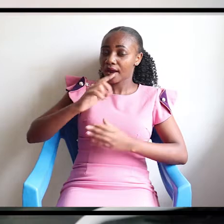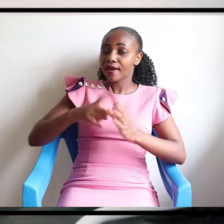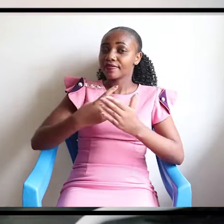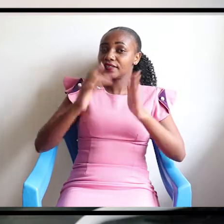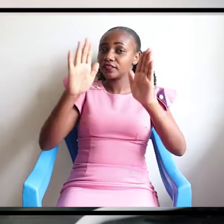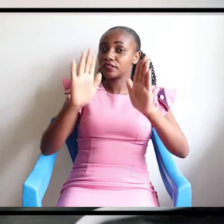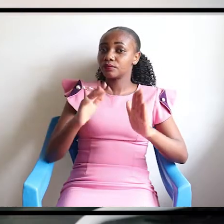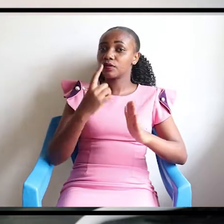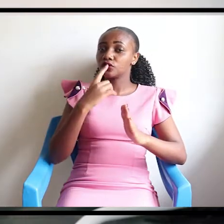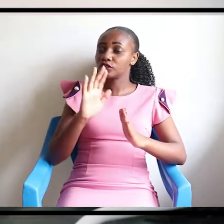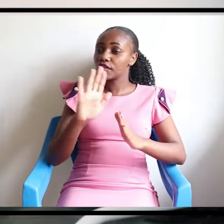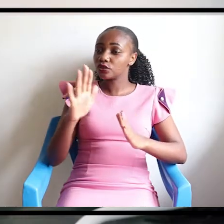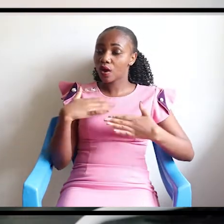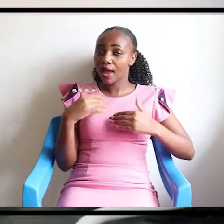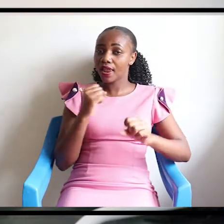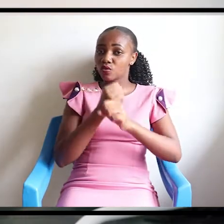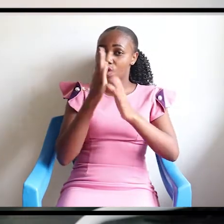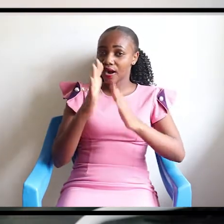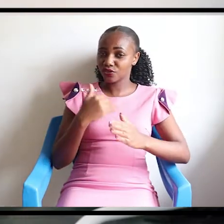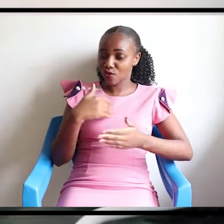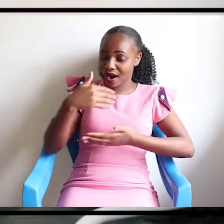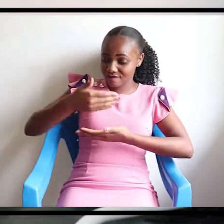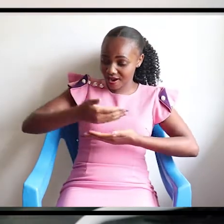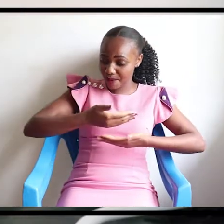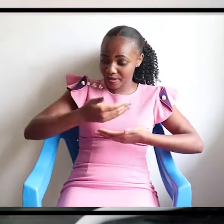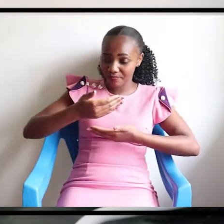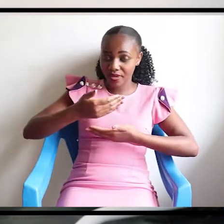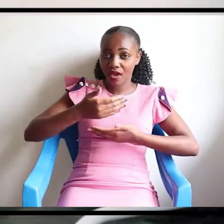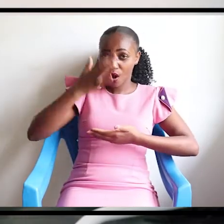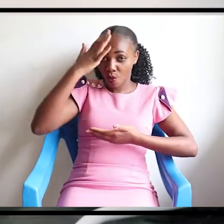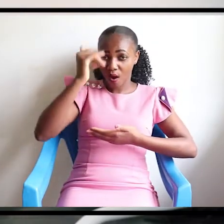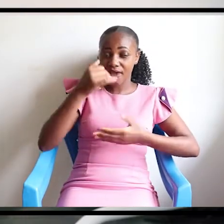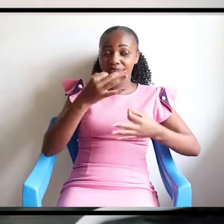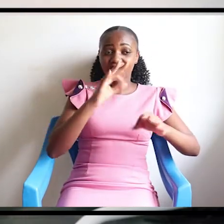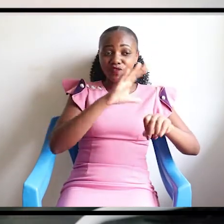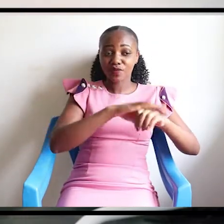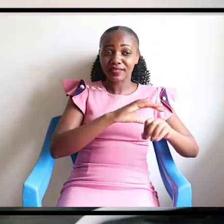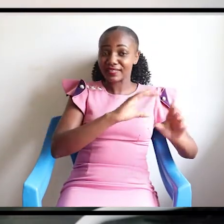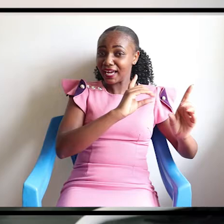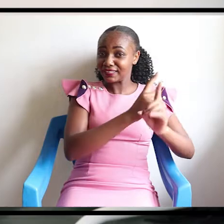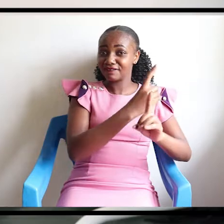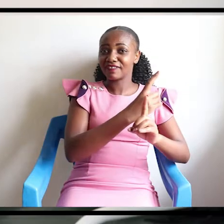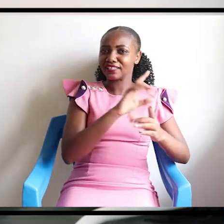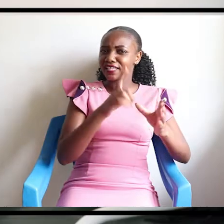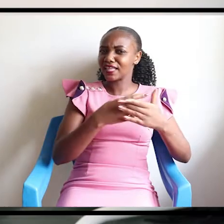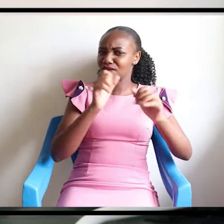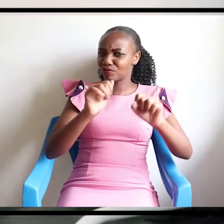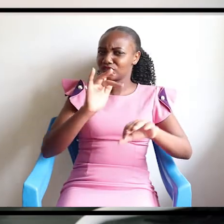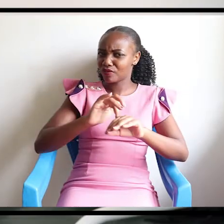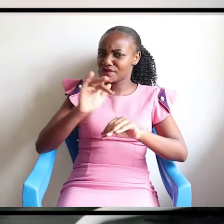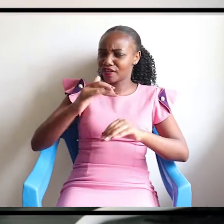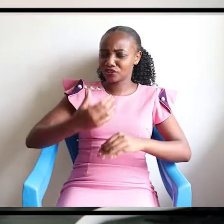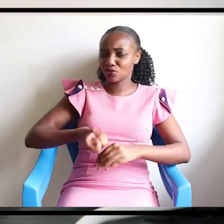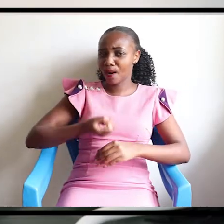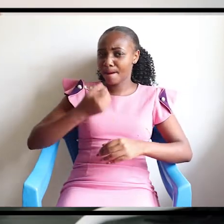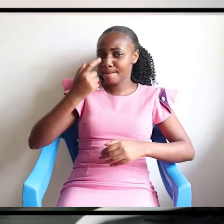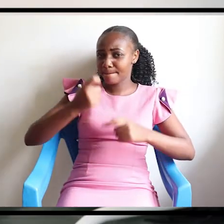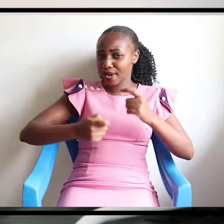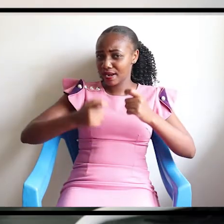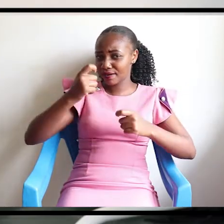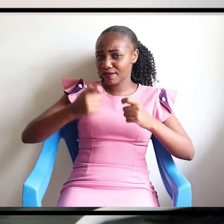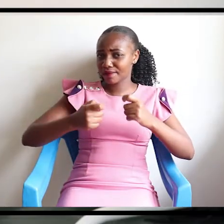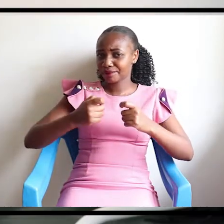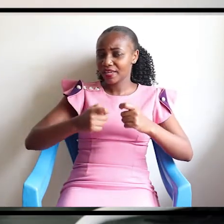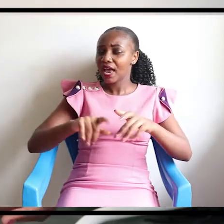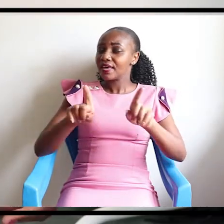health worker, like, I have a small baby, because if you're given the combined one and you're breastfeeding, it is going to tamper with your milk production. So